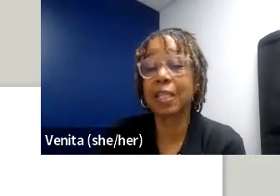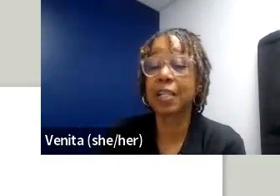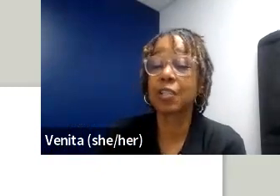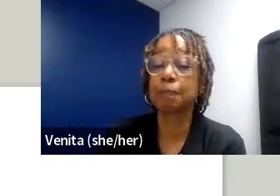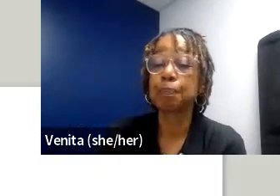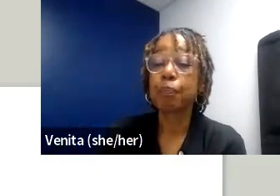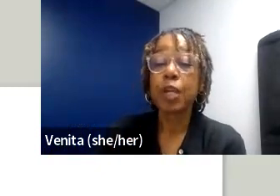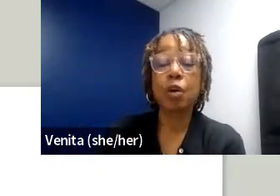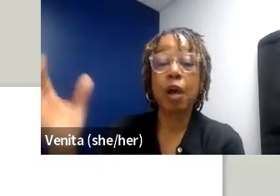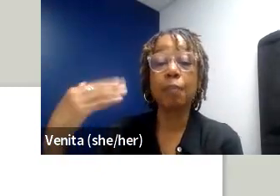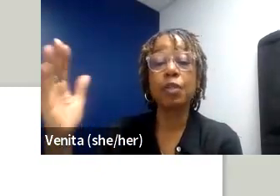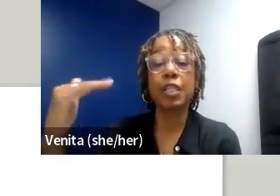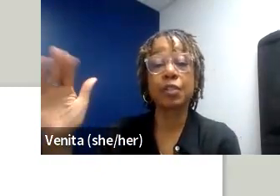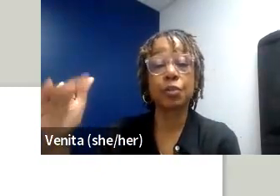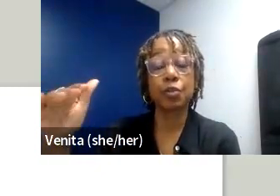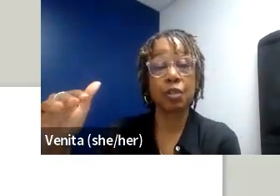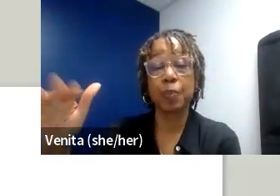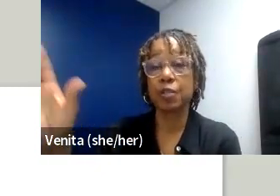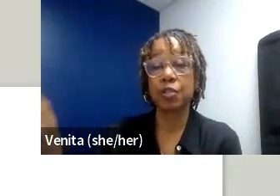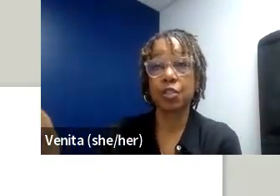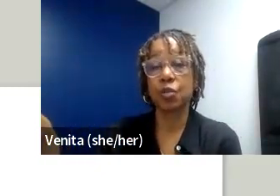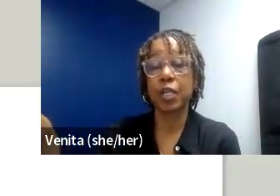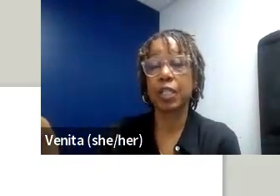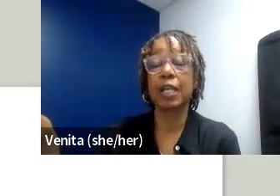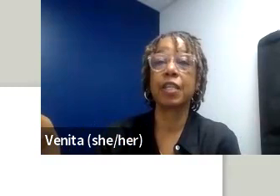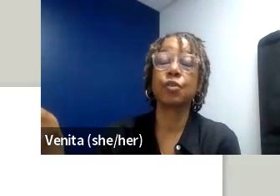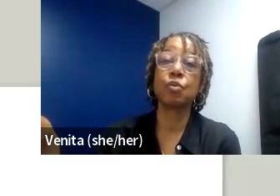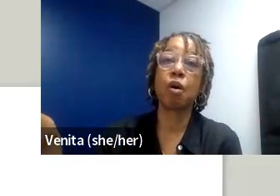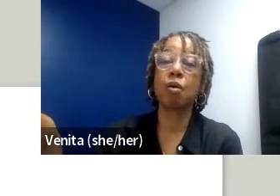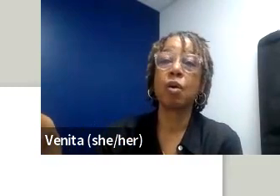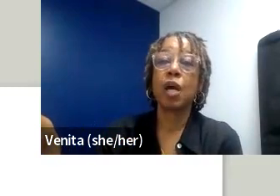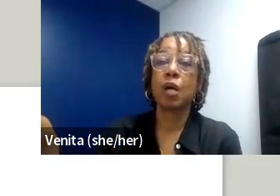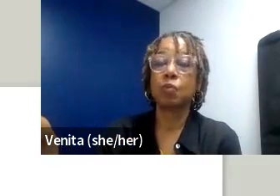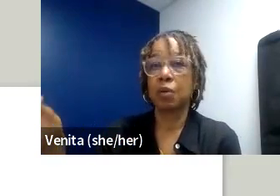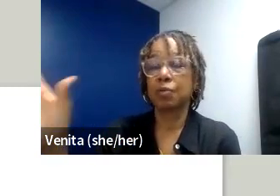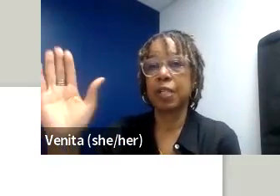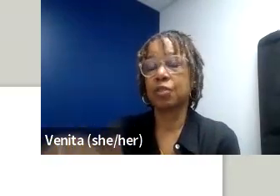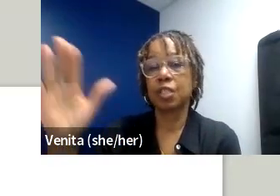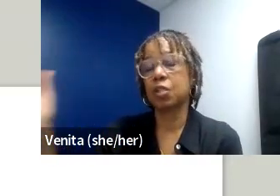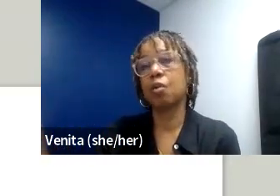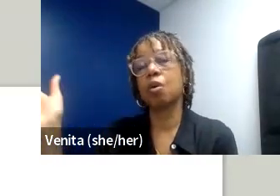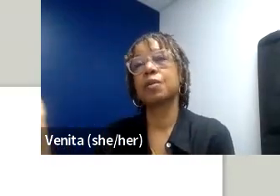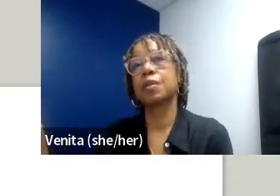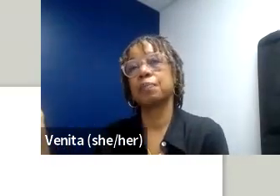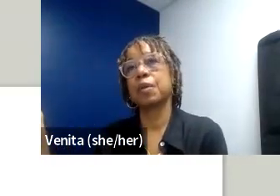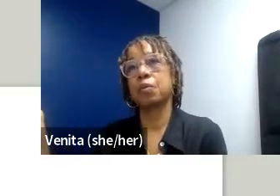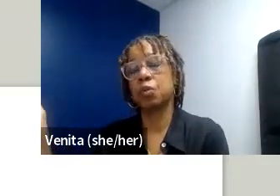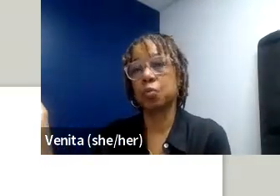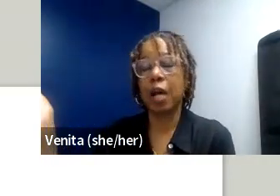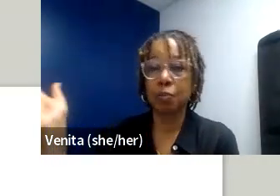2016 election. So I'm going to introduce our speakers just quickly, and then you all, they'll just go